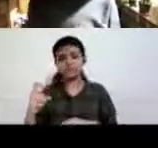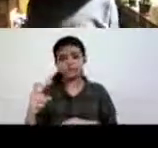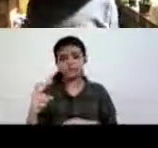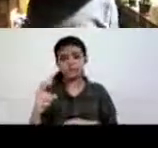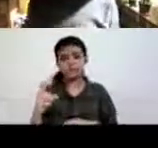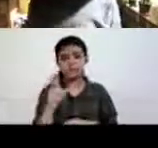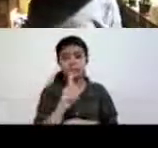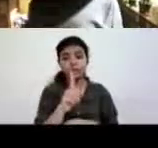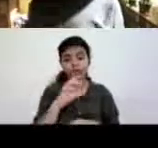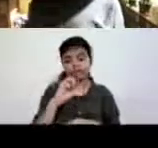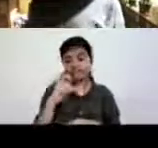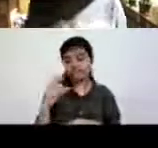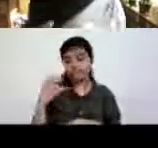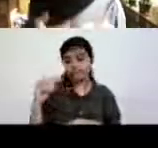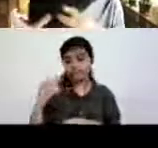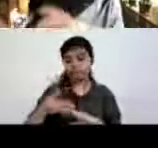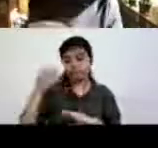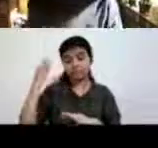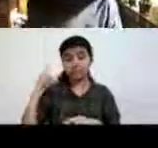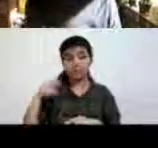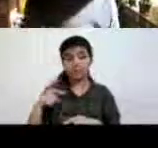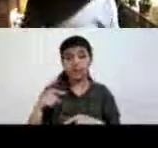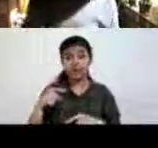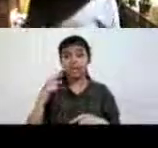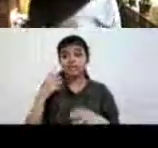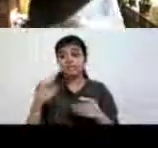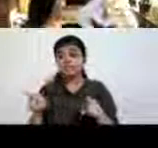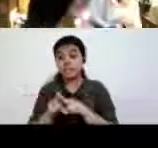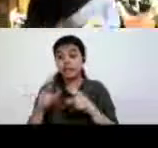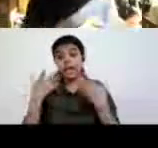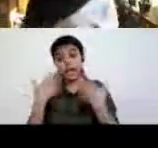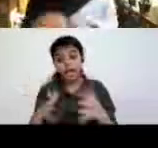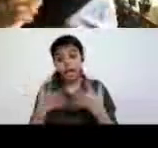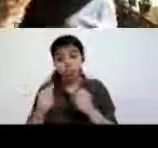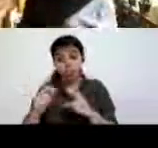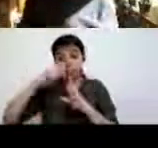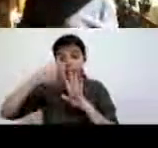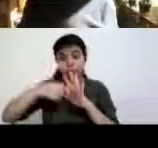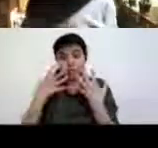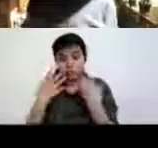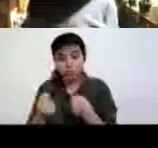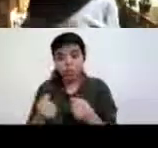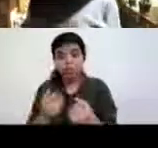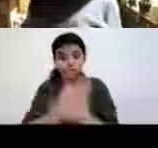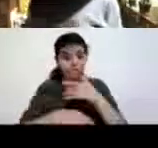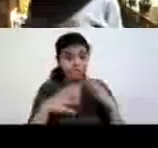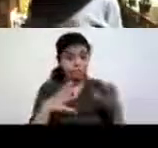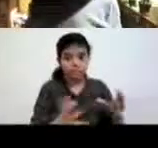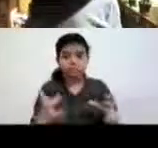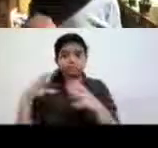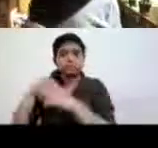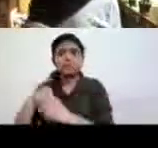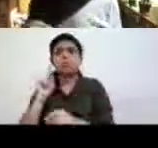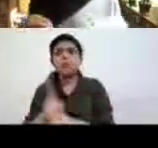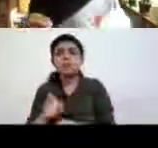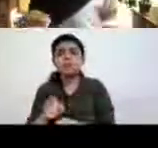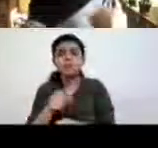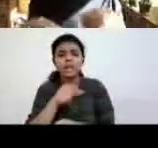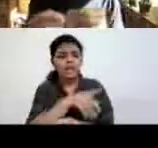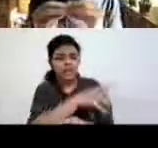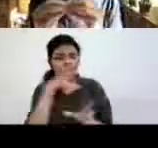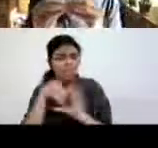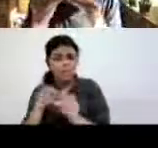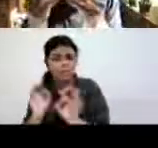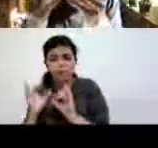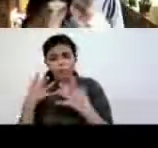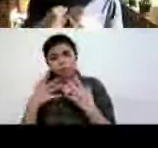done about them without them. We should talk together and not about them. And that, of course, is